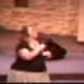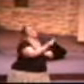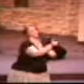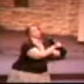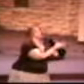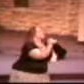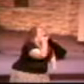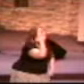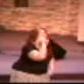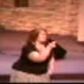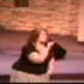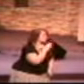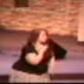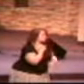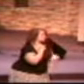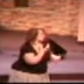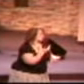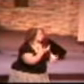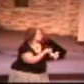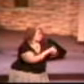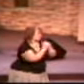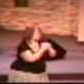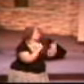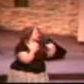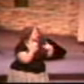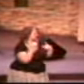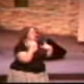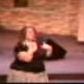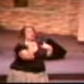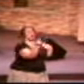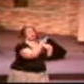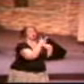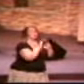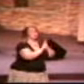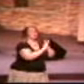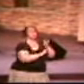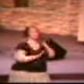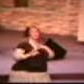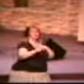if you will just worship me it will all be yours